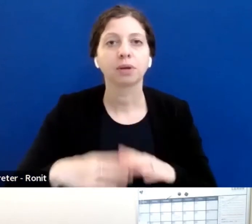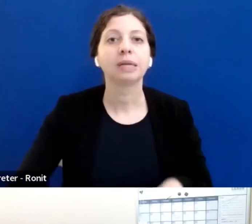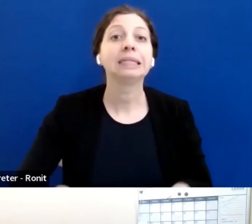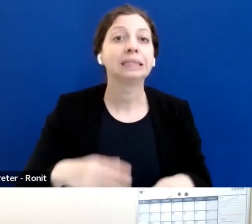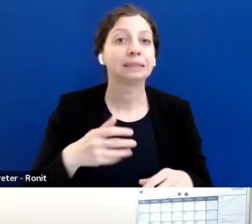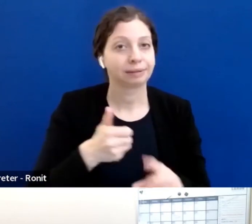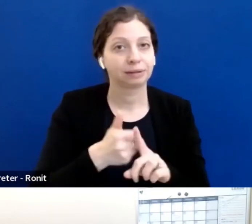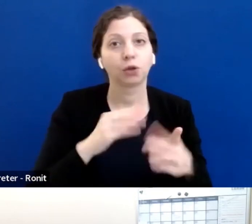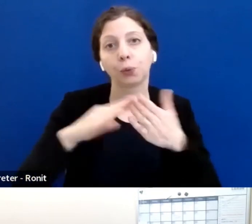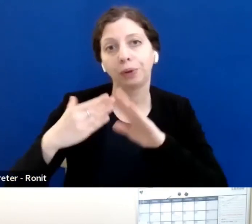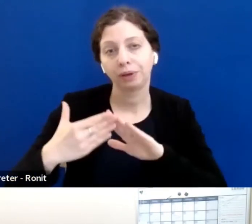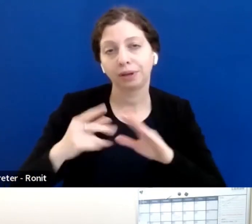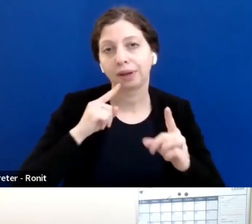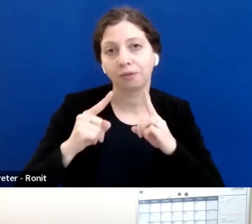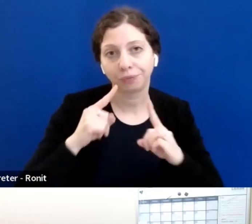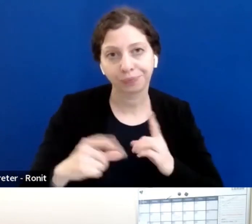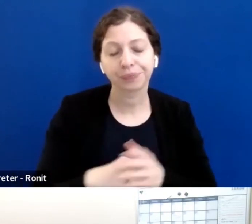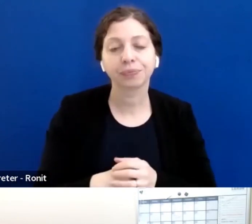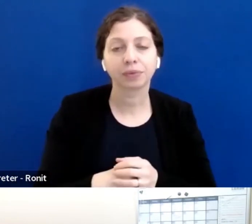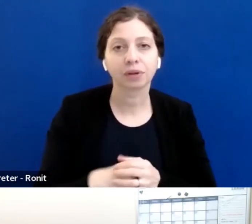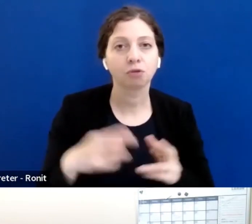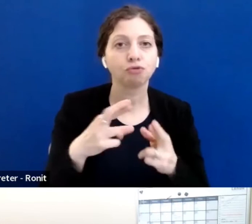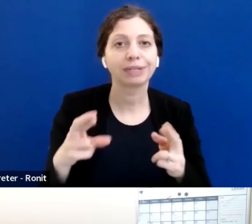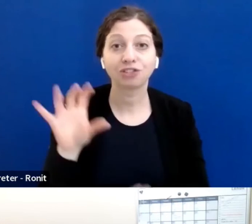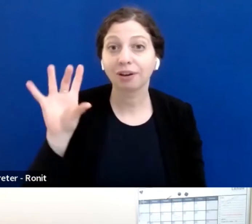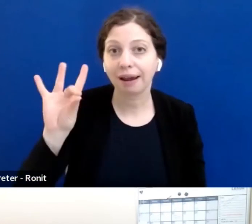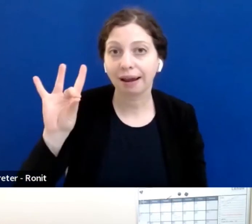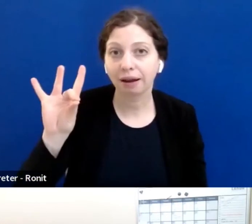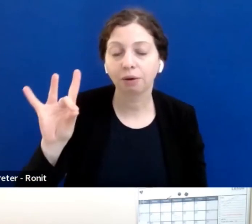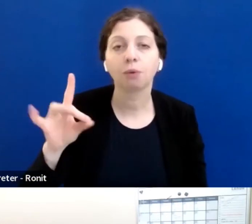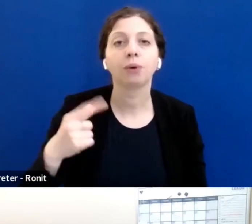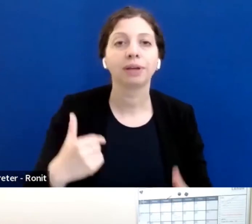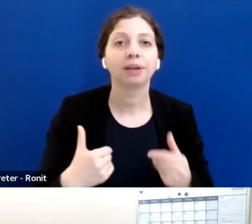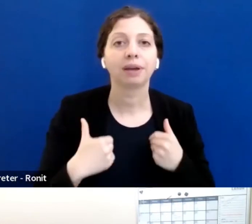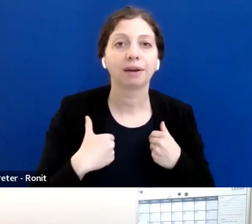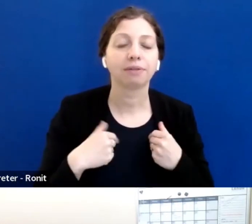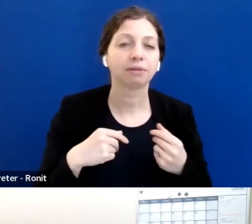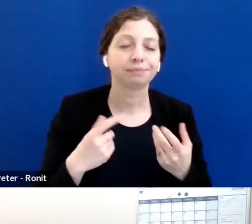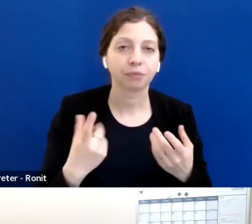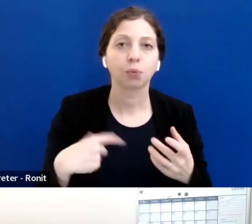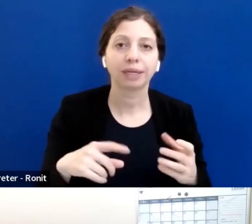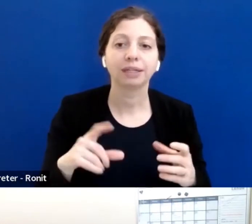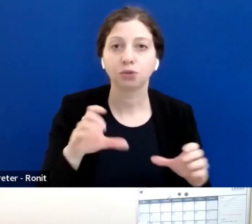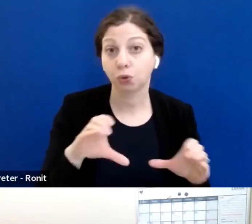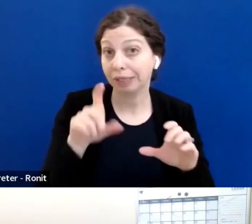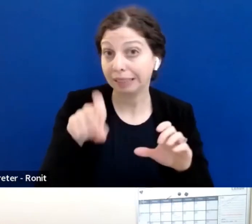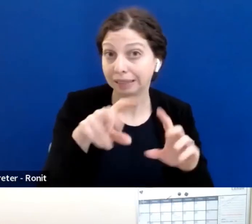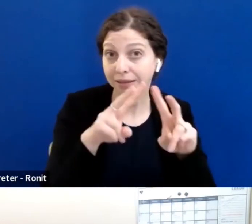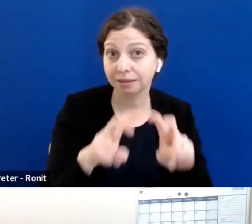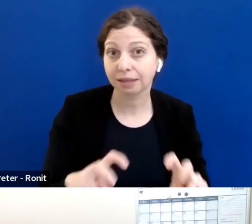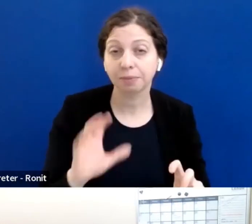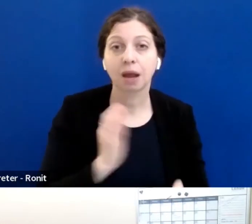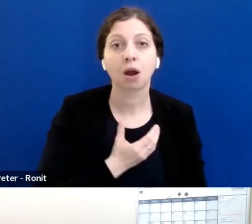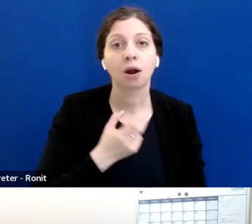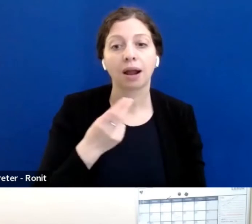conversation. And in Region 8, we have we do a needs assessment. Our